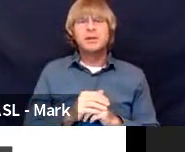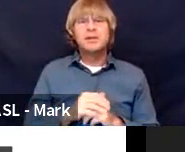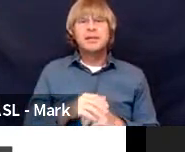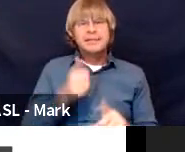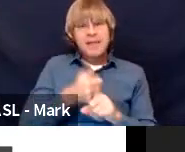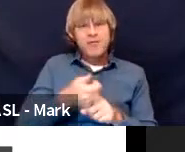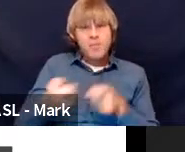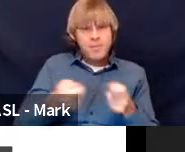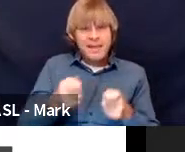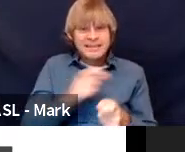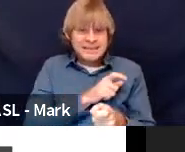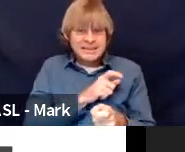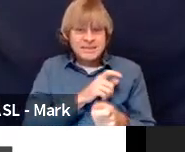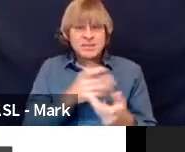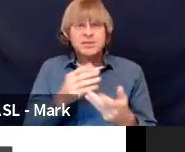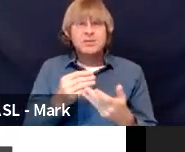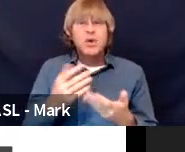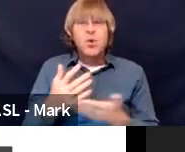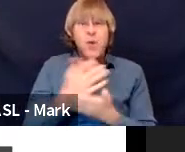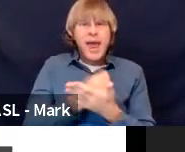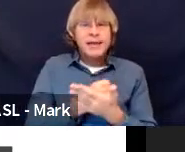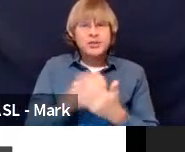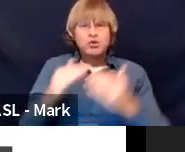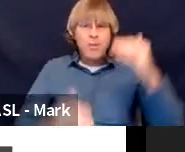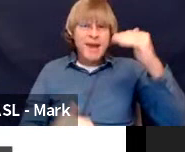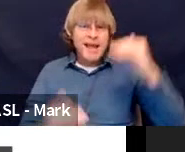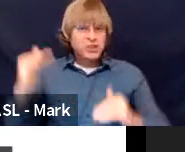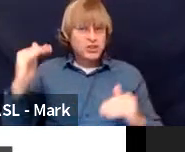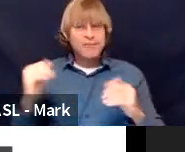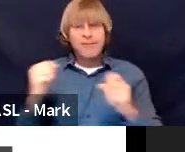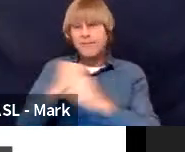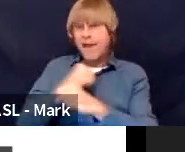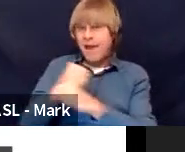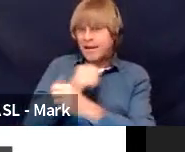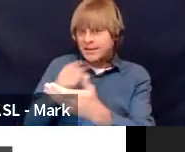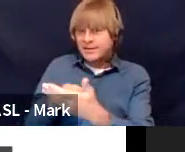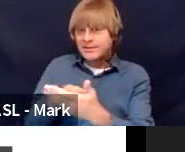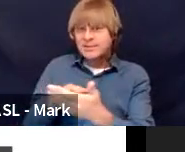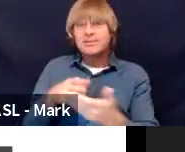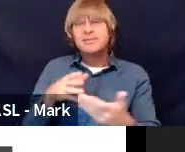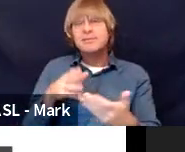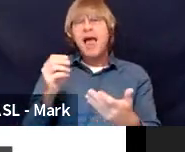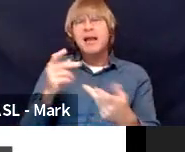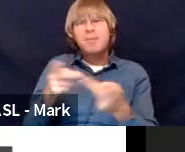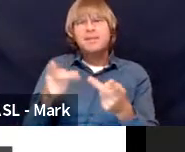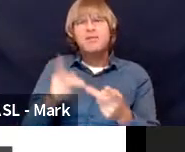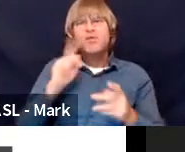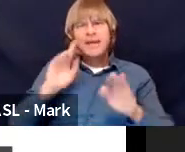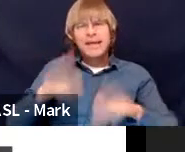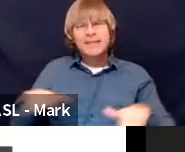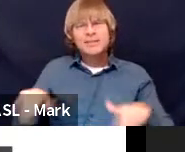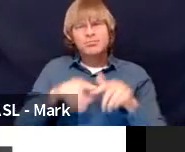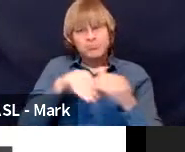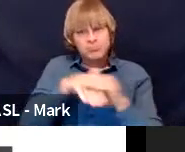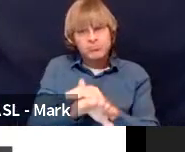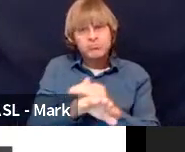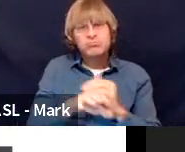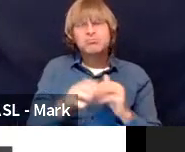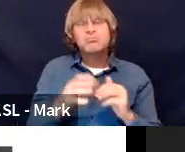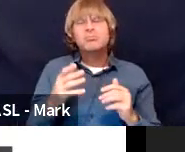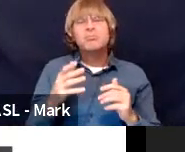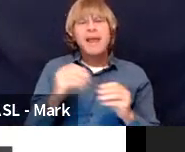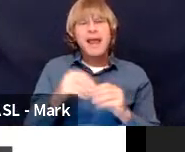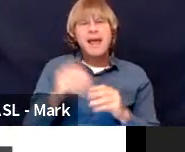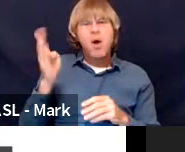Self-policing, wage discrimination, fighting against that, and a drop-in center for local kids